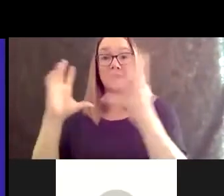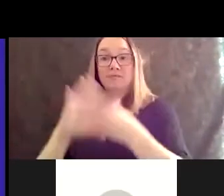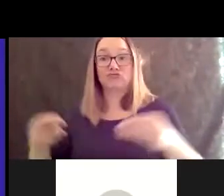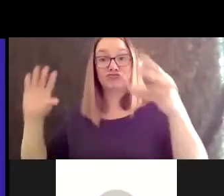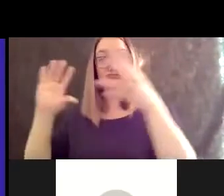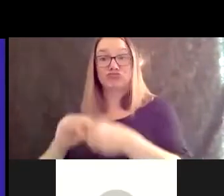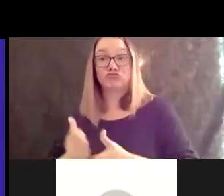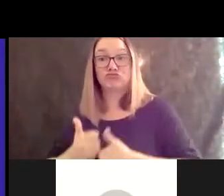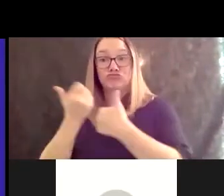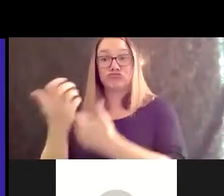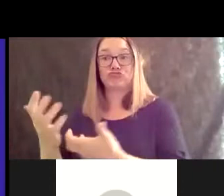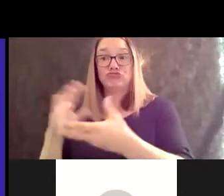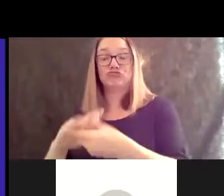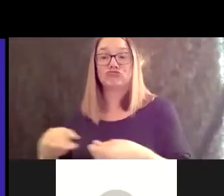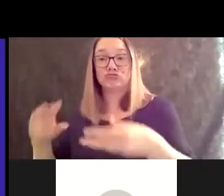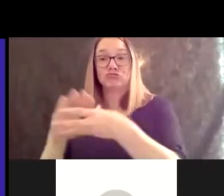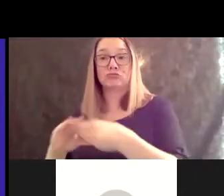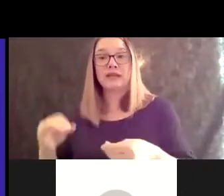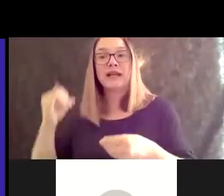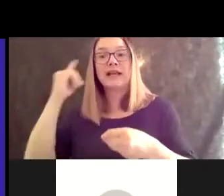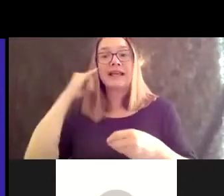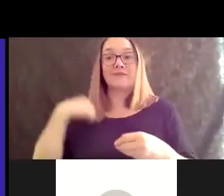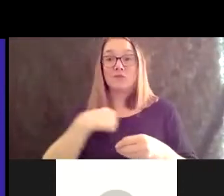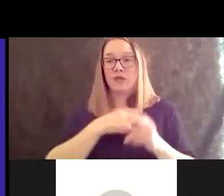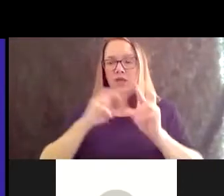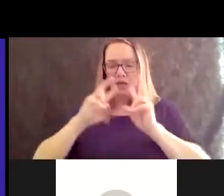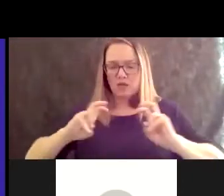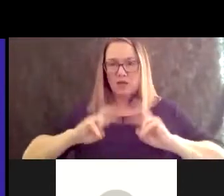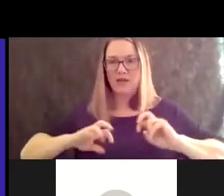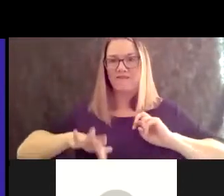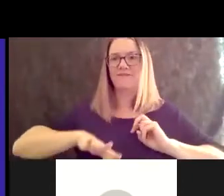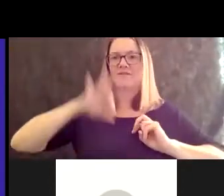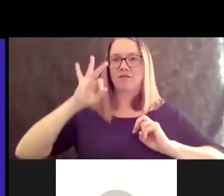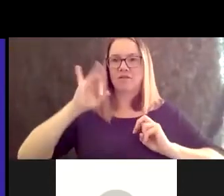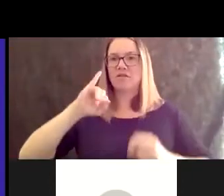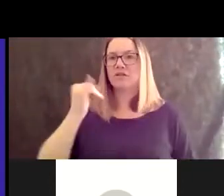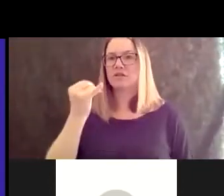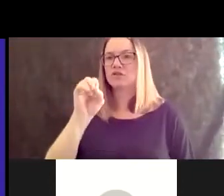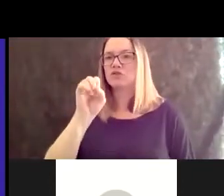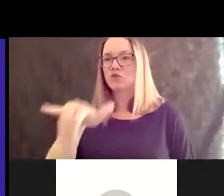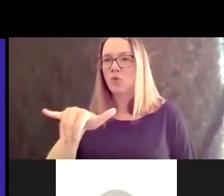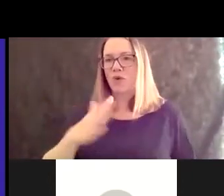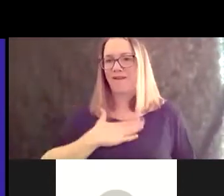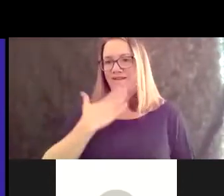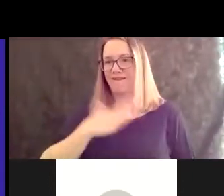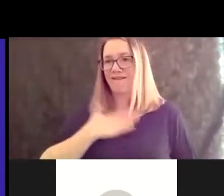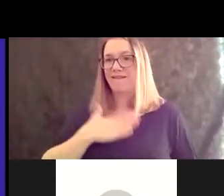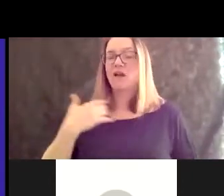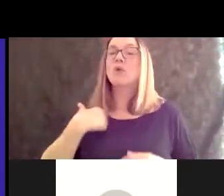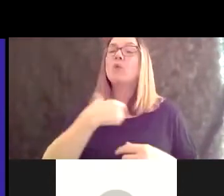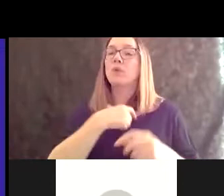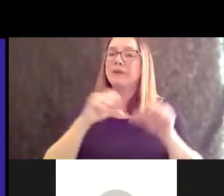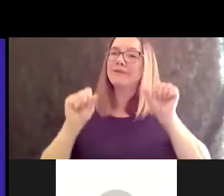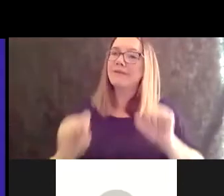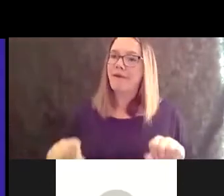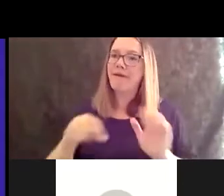mindful of these joys, we could dive into them a little bit deeper and find some play in them.